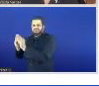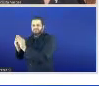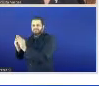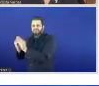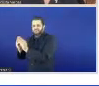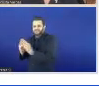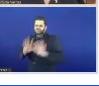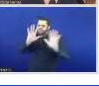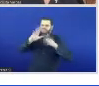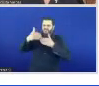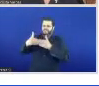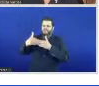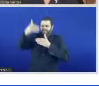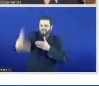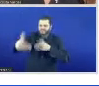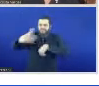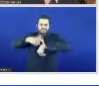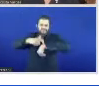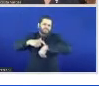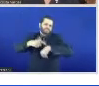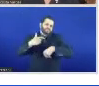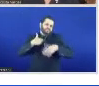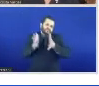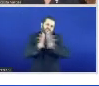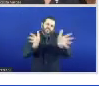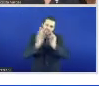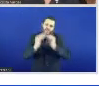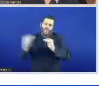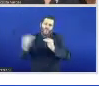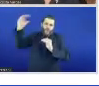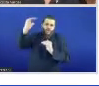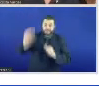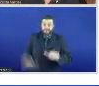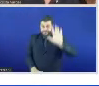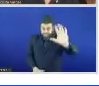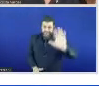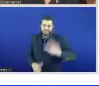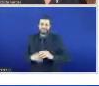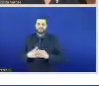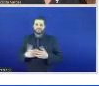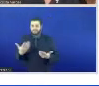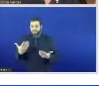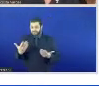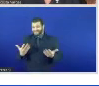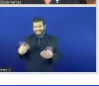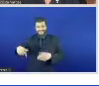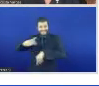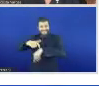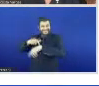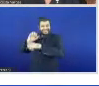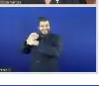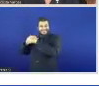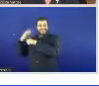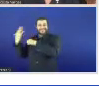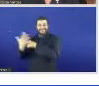the COVID-19 pandemic reversing those, from our efforts to end child marriage, which were going steadily